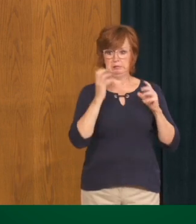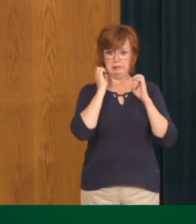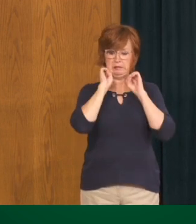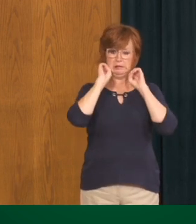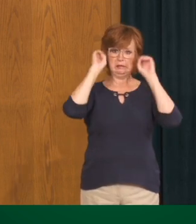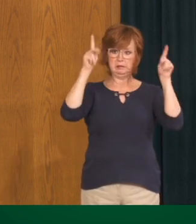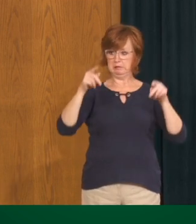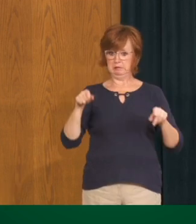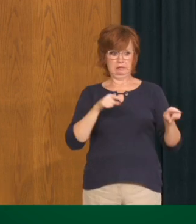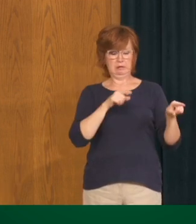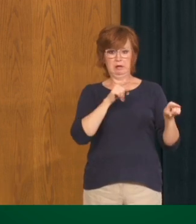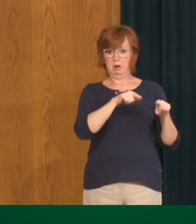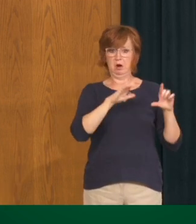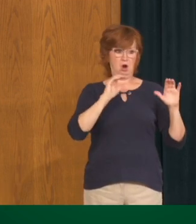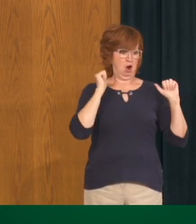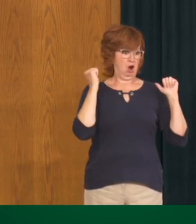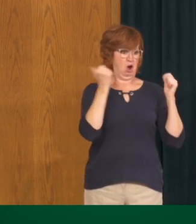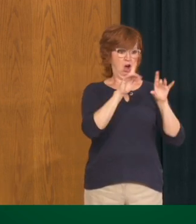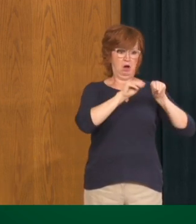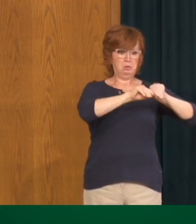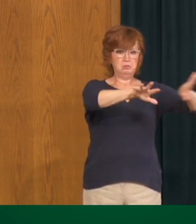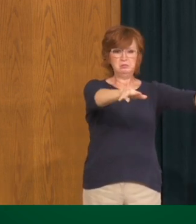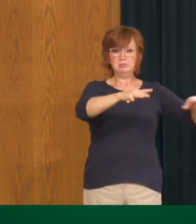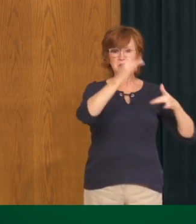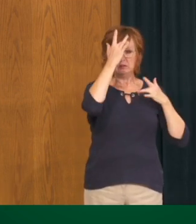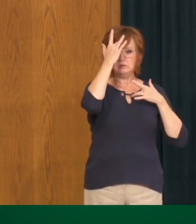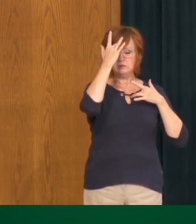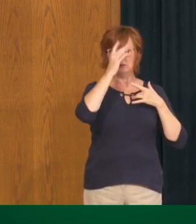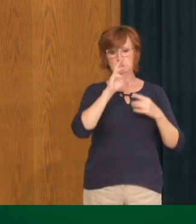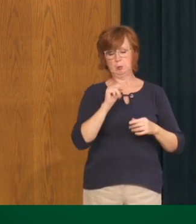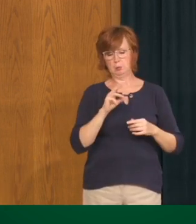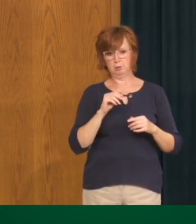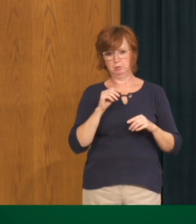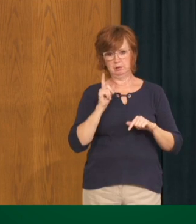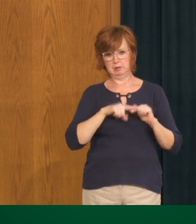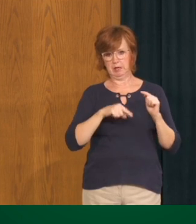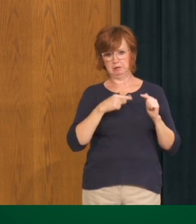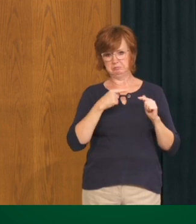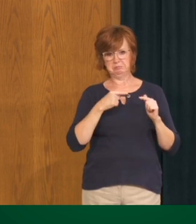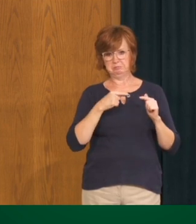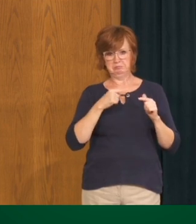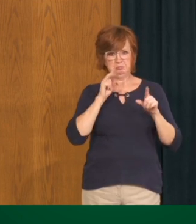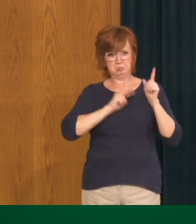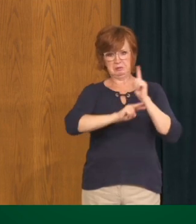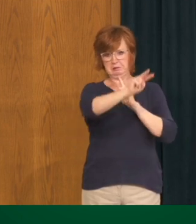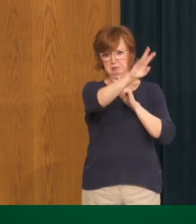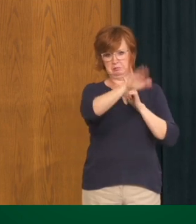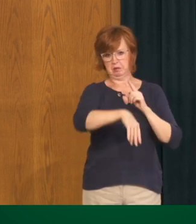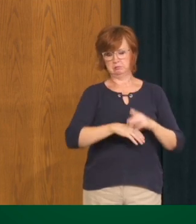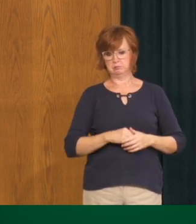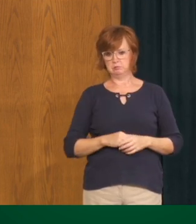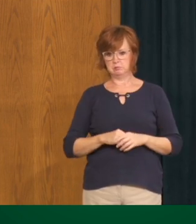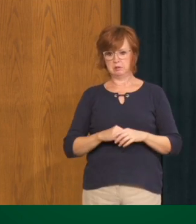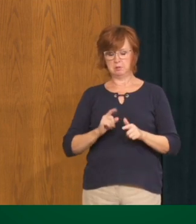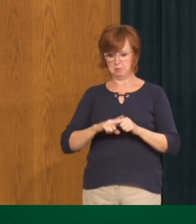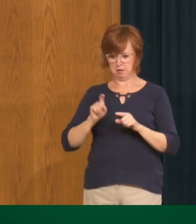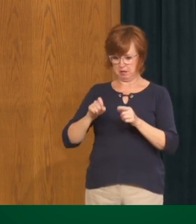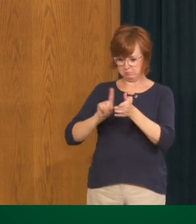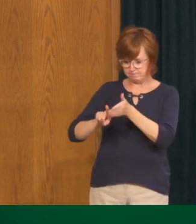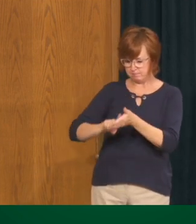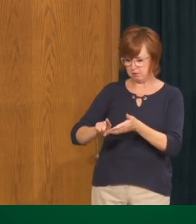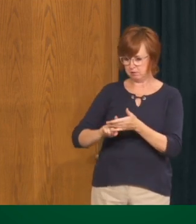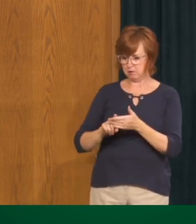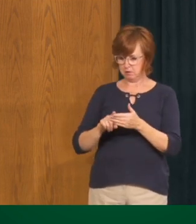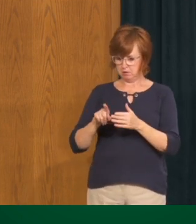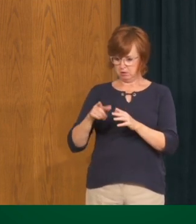will be dismissed. It will depend on when the child becomes symptomatic, what were the child's activities in the 2 days before start of